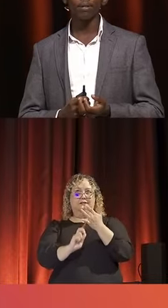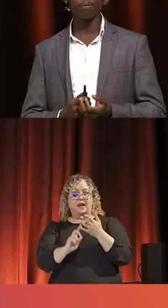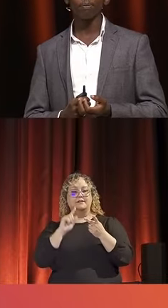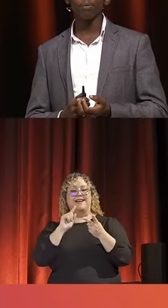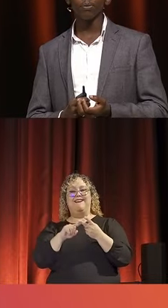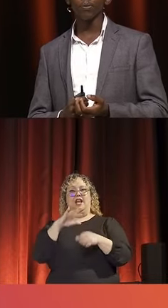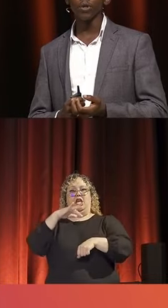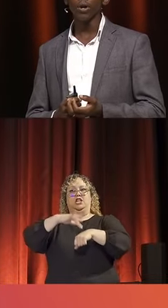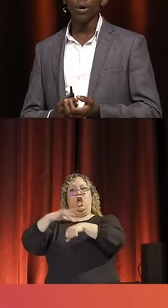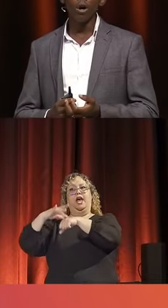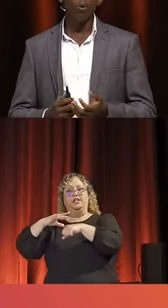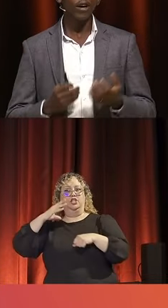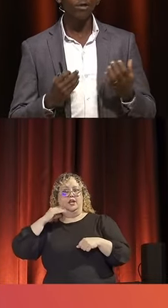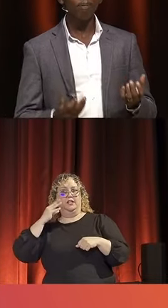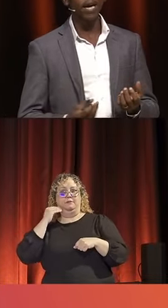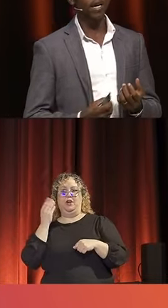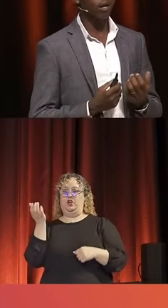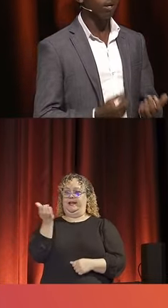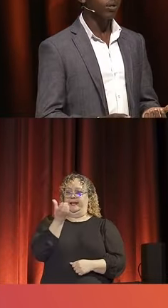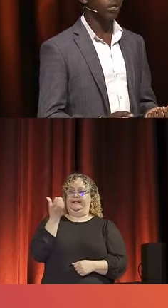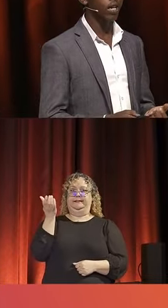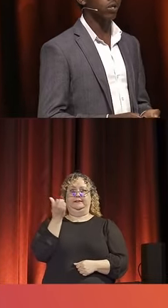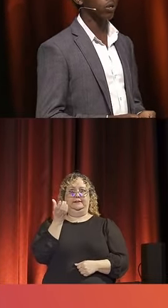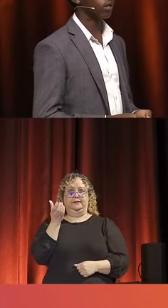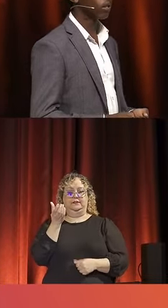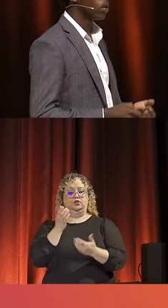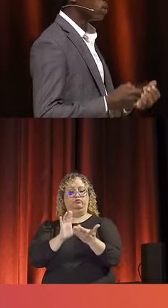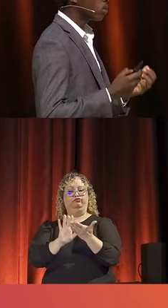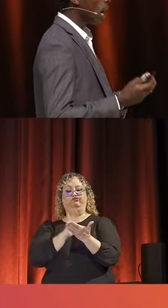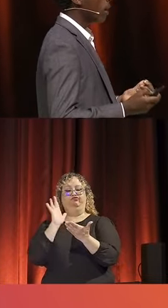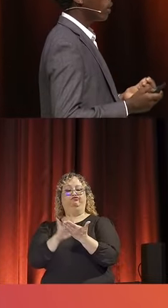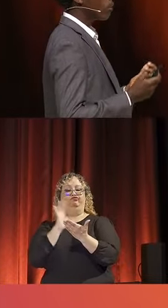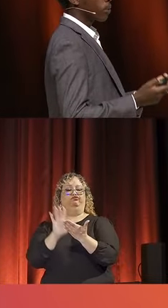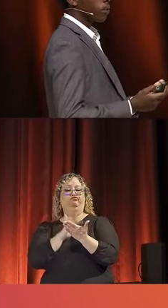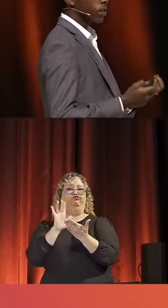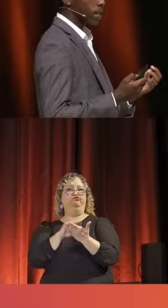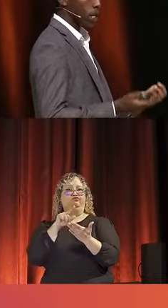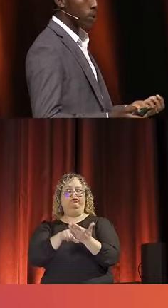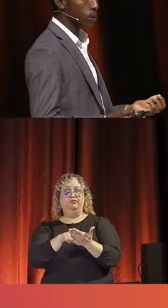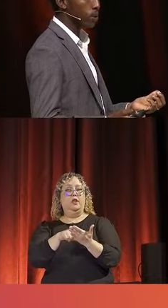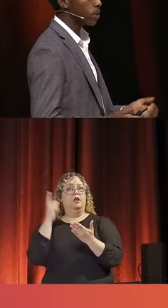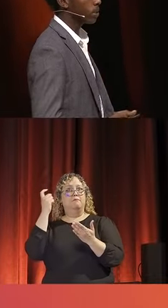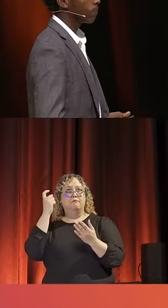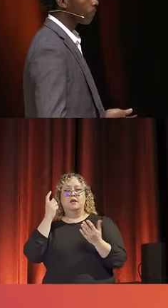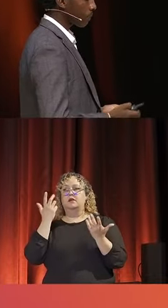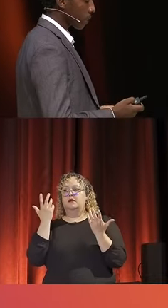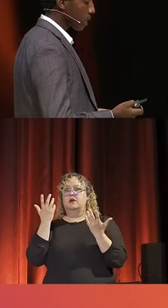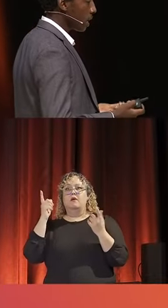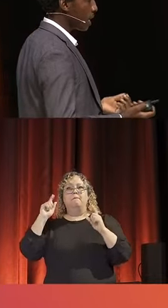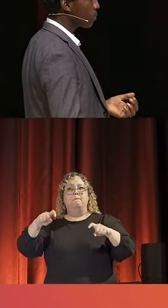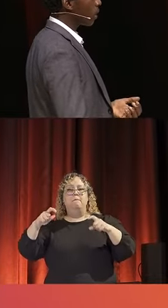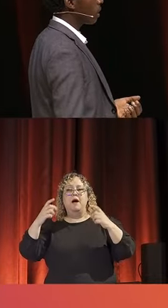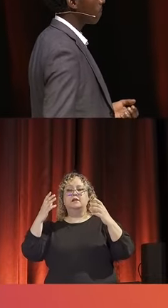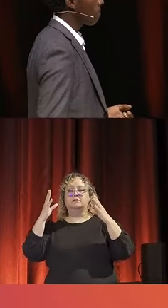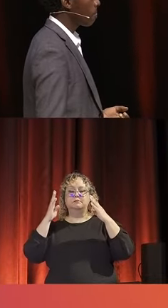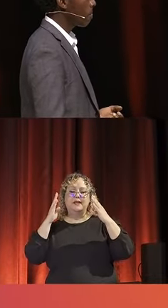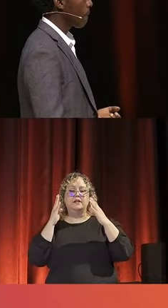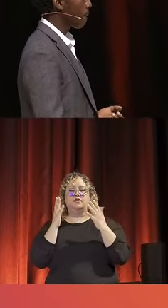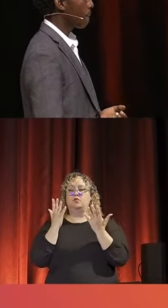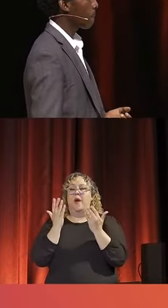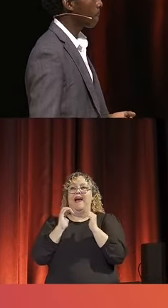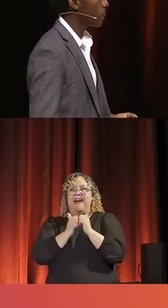experiences. We have to pay close attention to how our products are used as well.